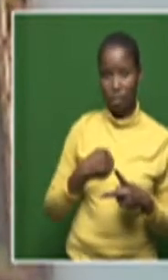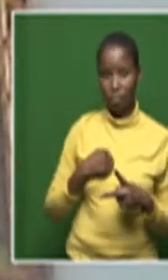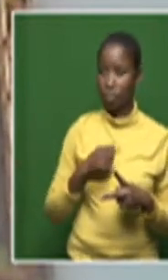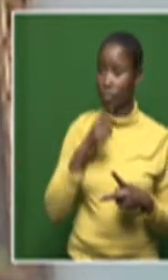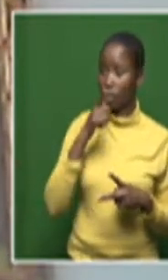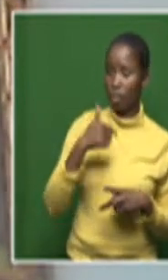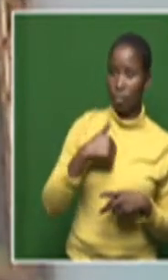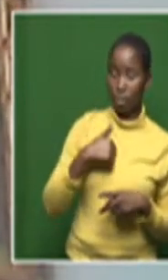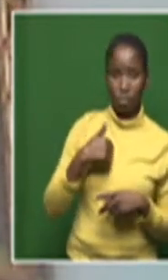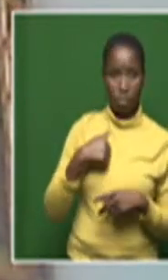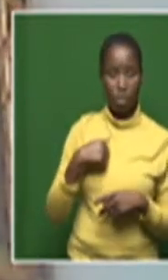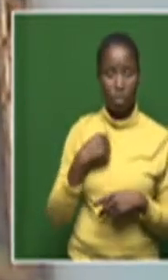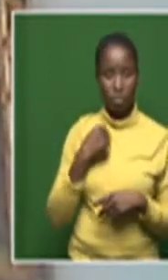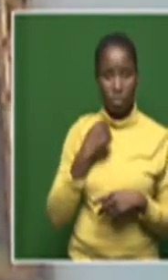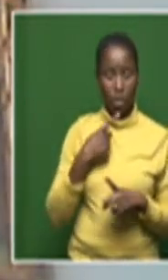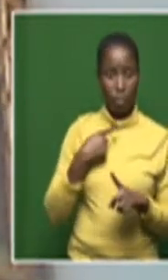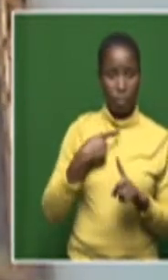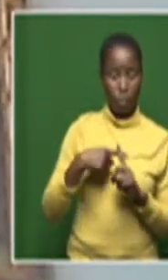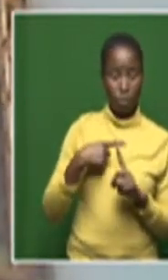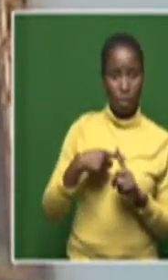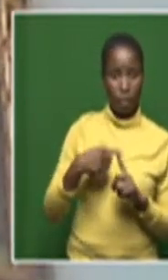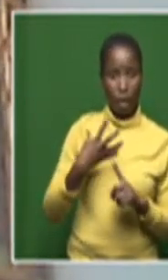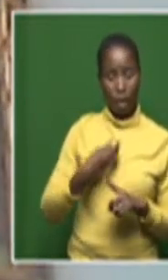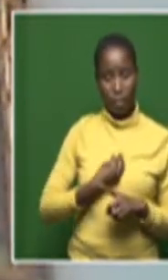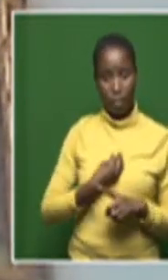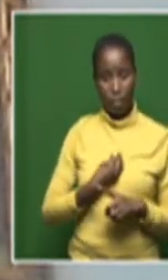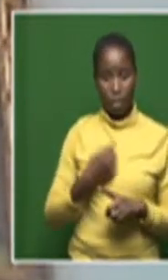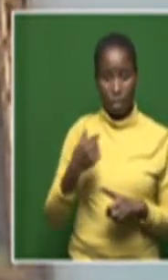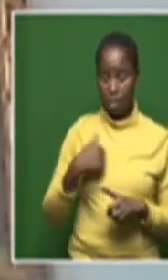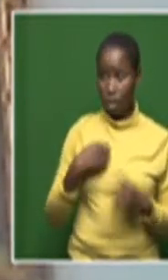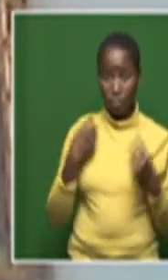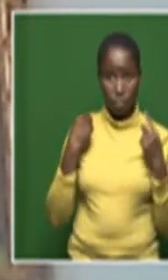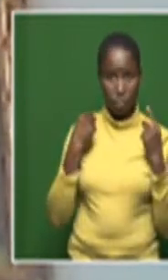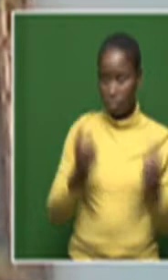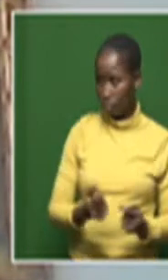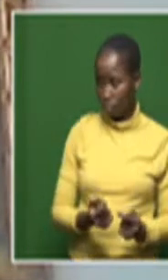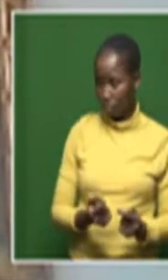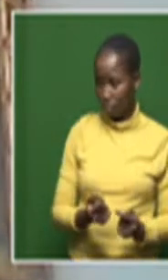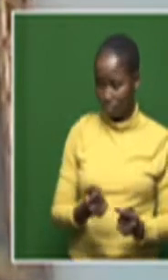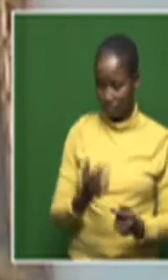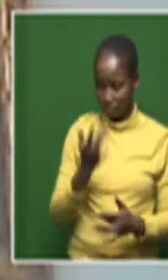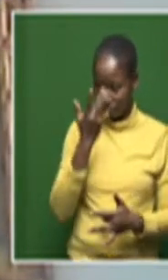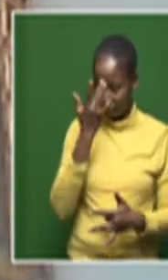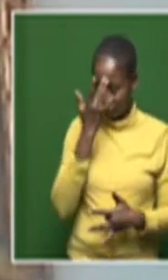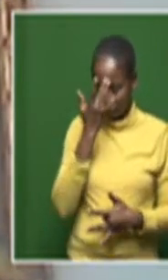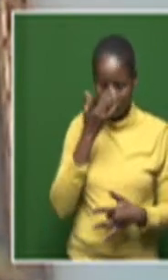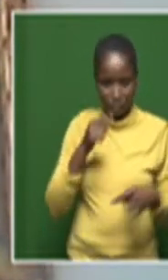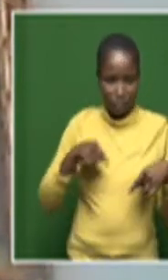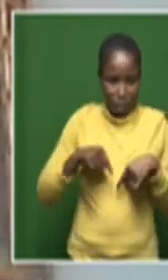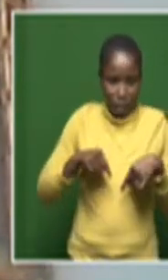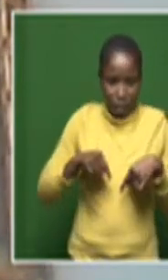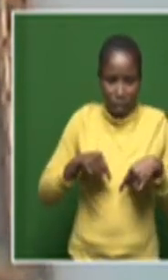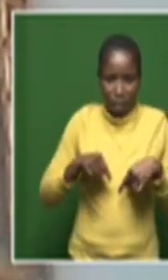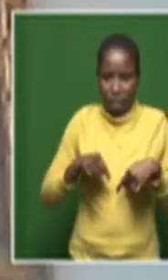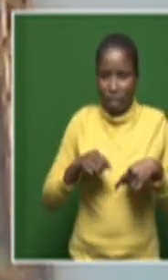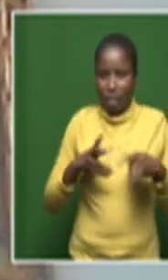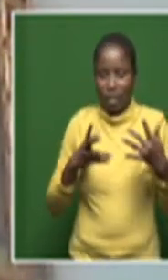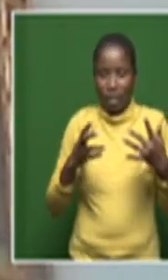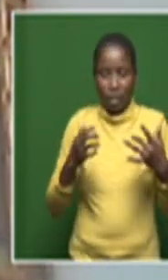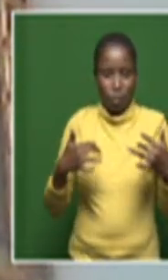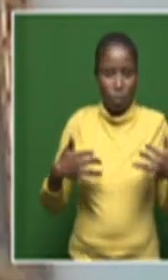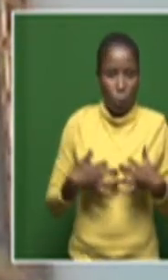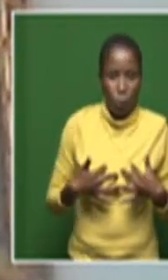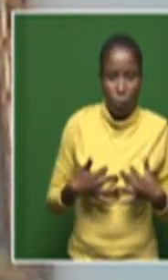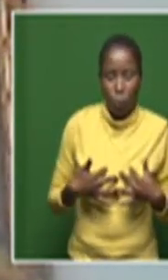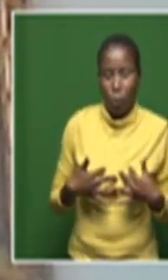has tested positive, I immediately got sick. I had panic attacks, I had anxieties, and